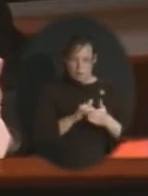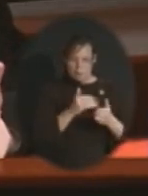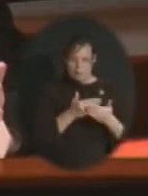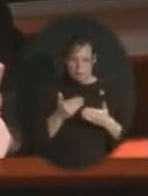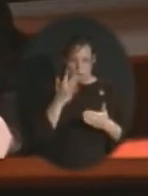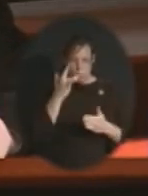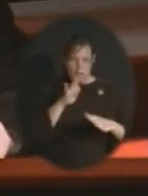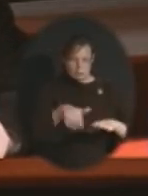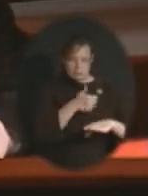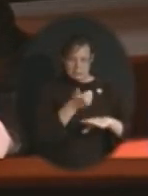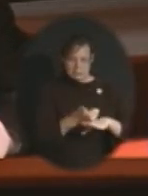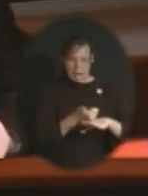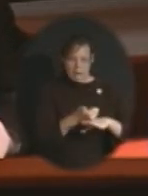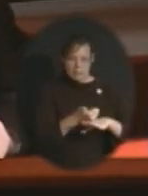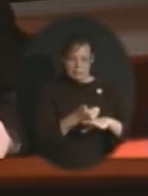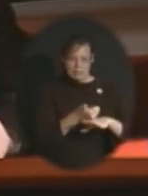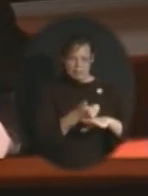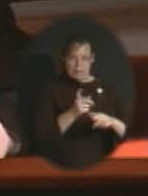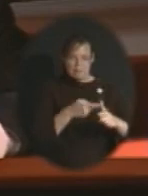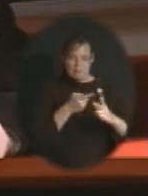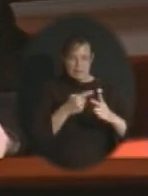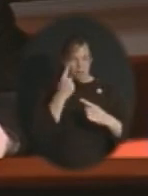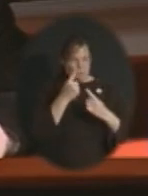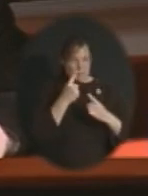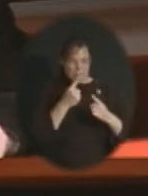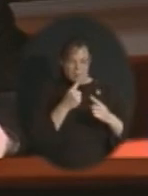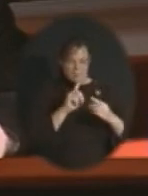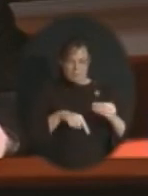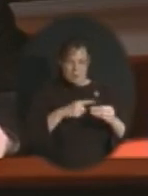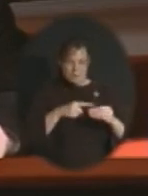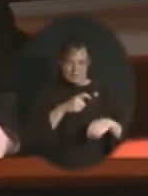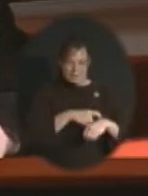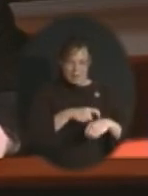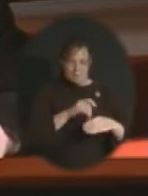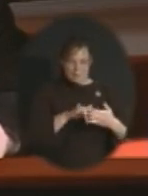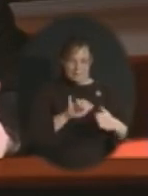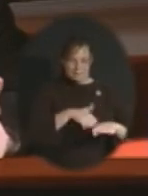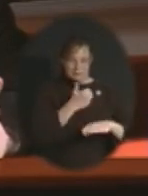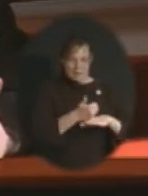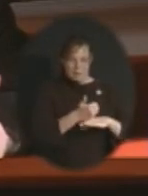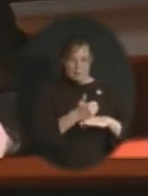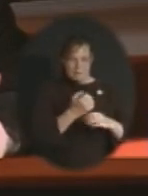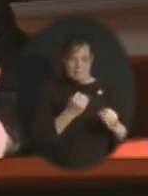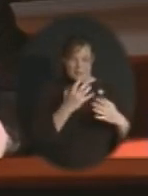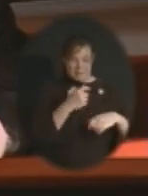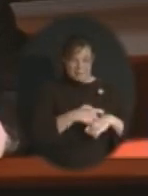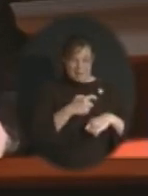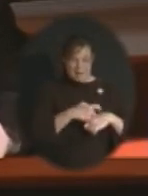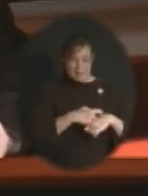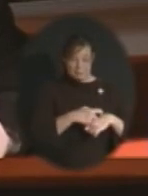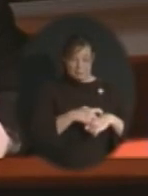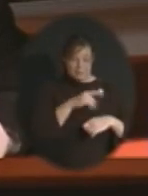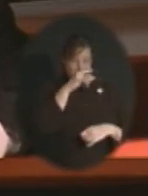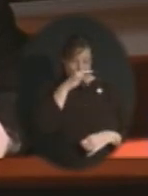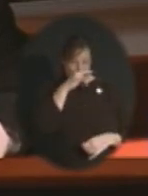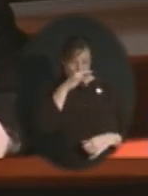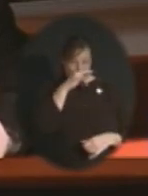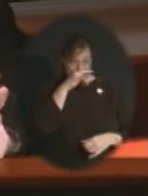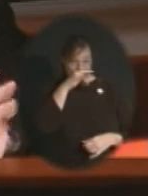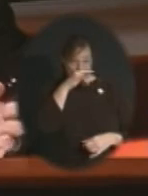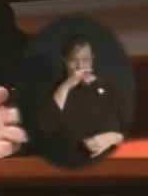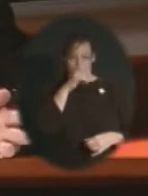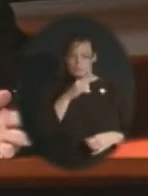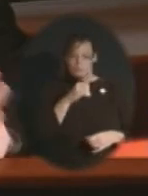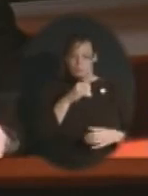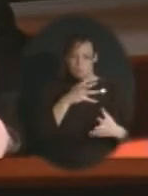was designed. And then when you think about the time that it's designed for, many times it's kids. And so